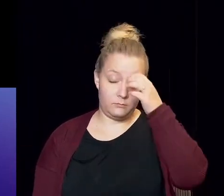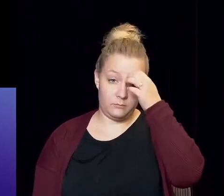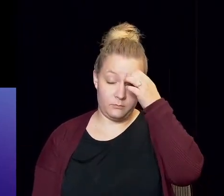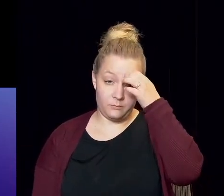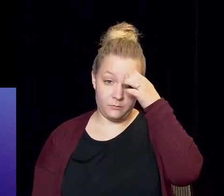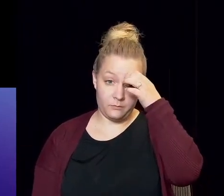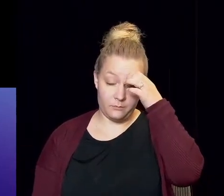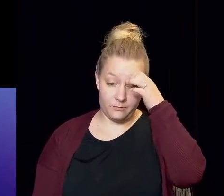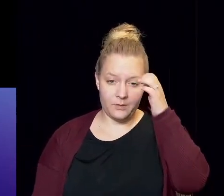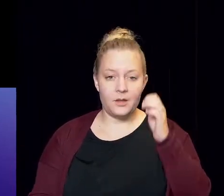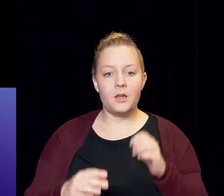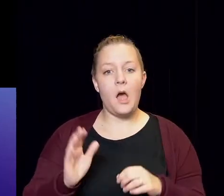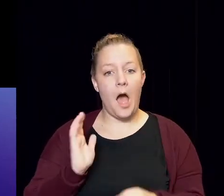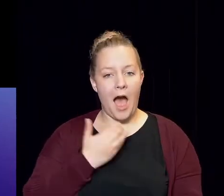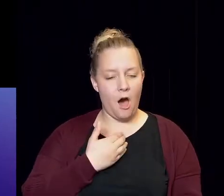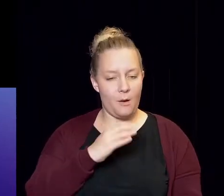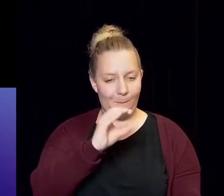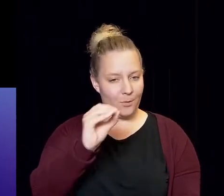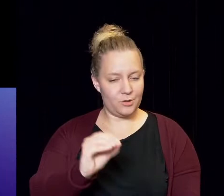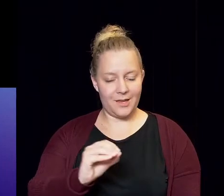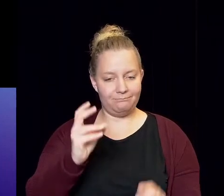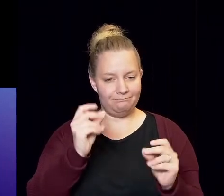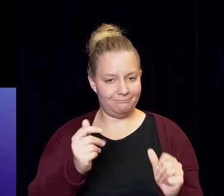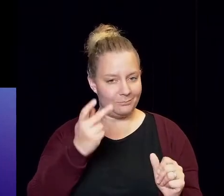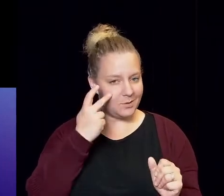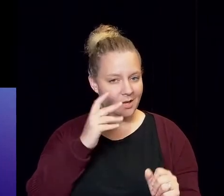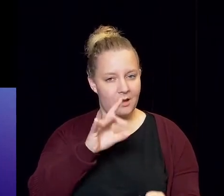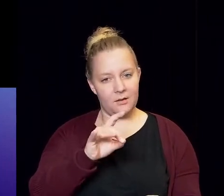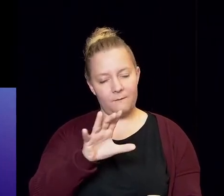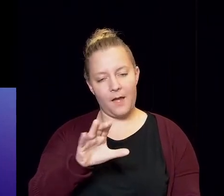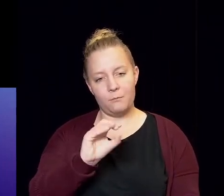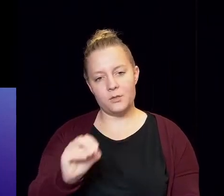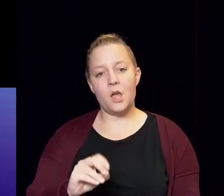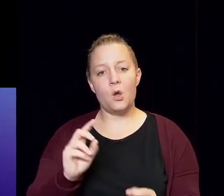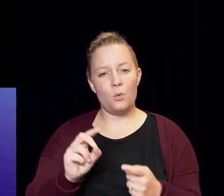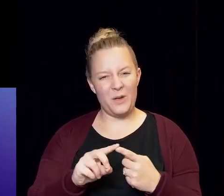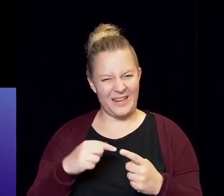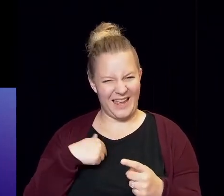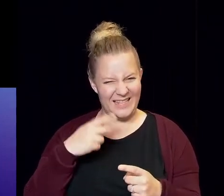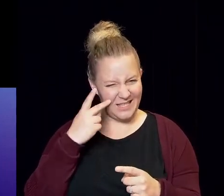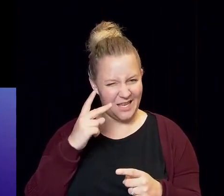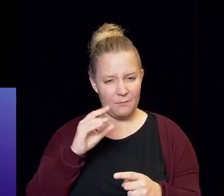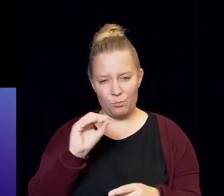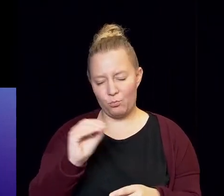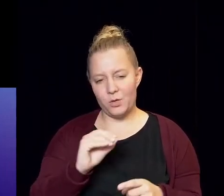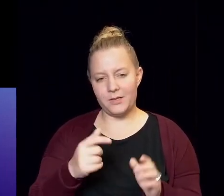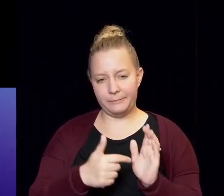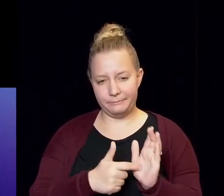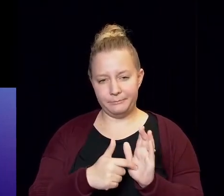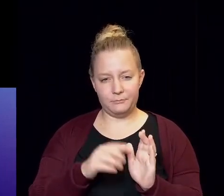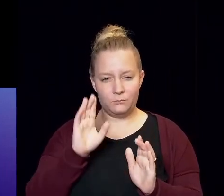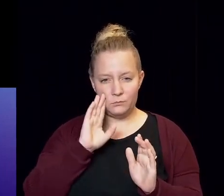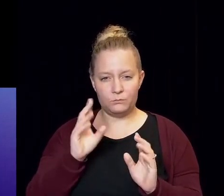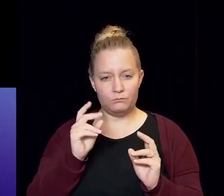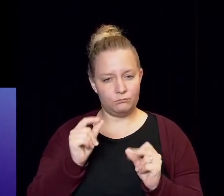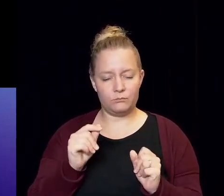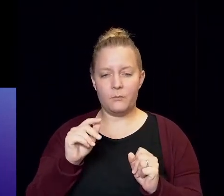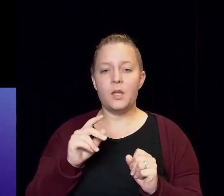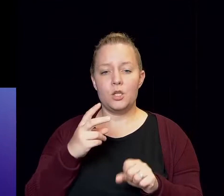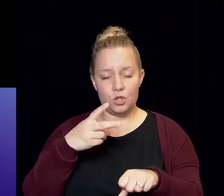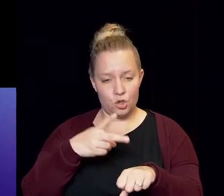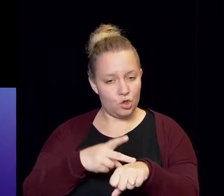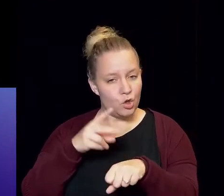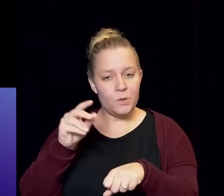And since our percent, we see right away 85%. Whenever I see my percent sign, I'll use that real quick. But I'm going to move that decimal twice to the